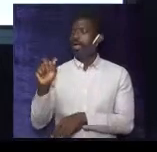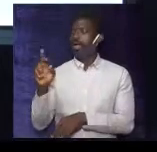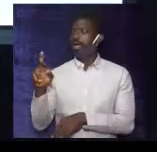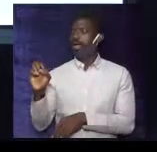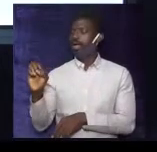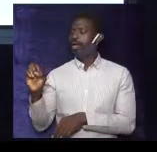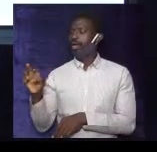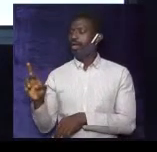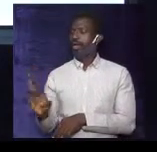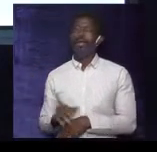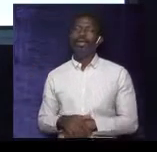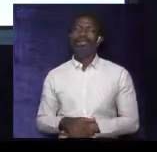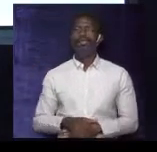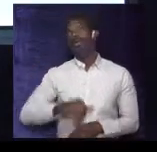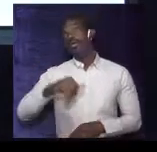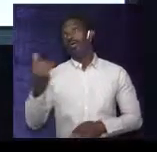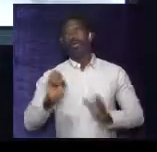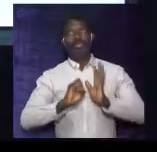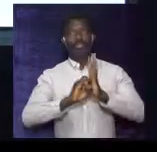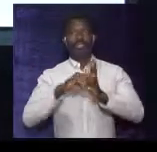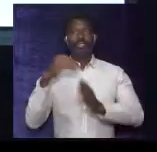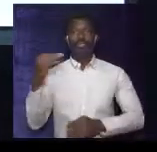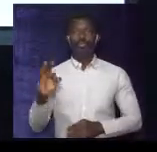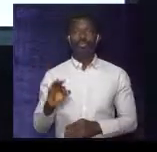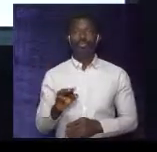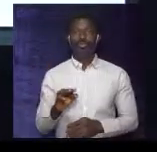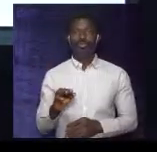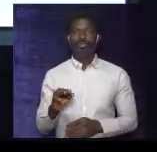career. Good.